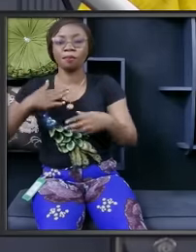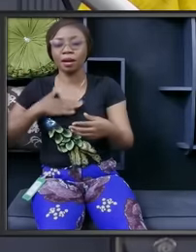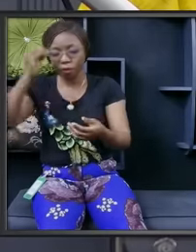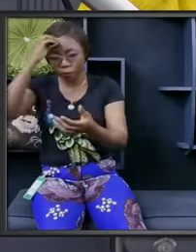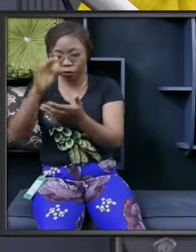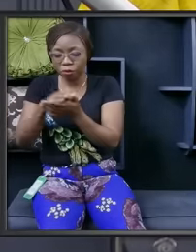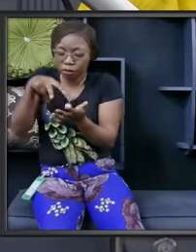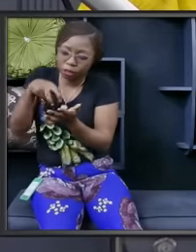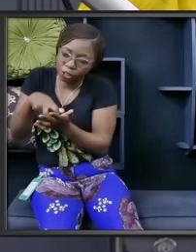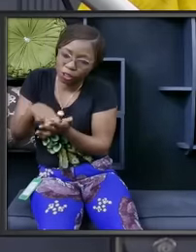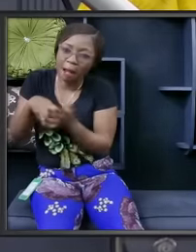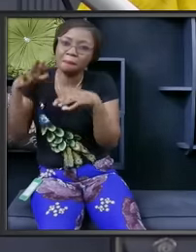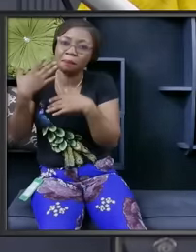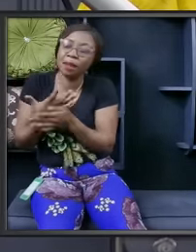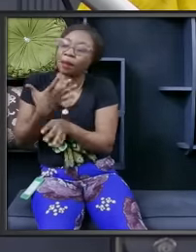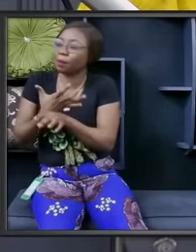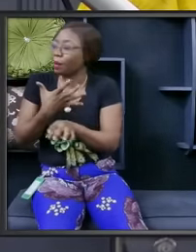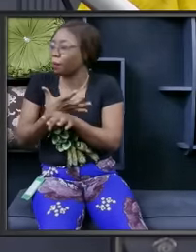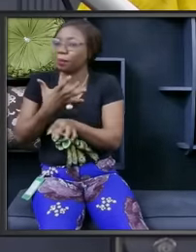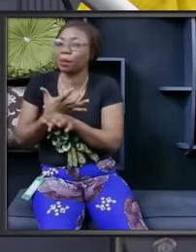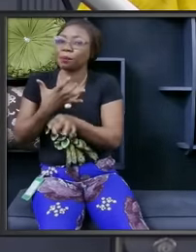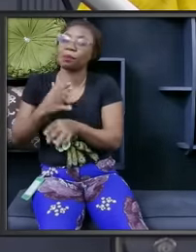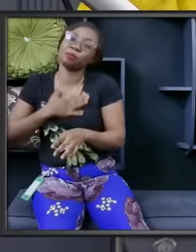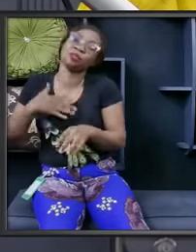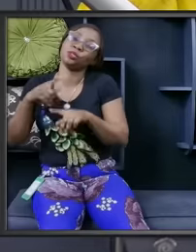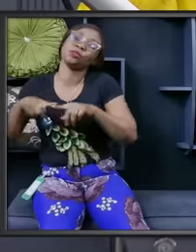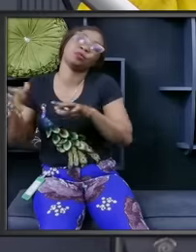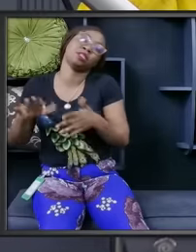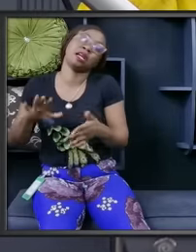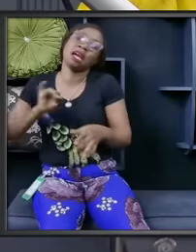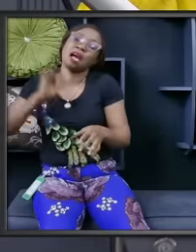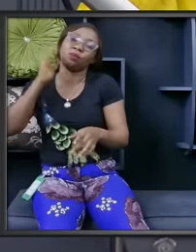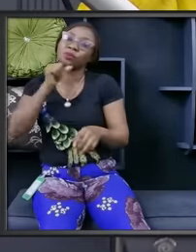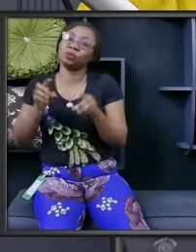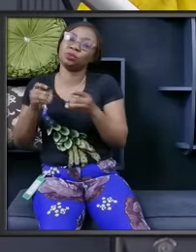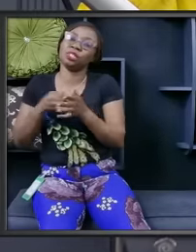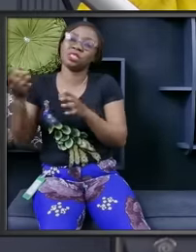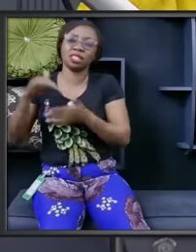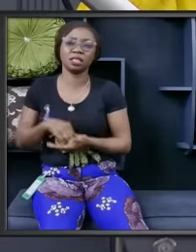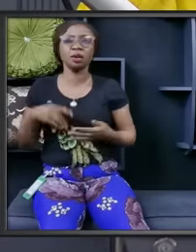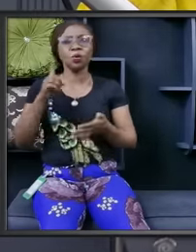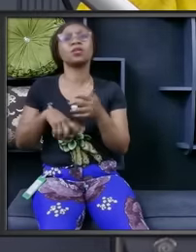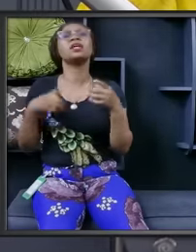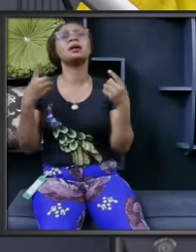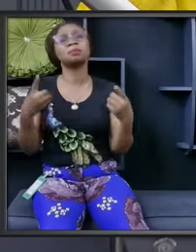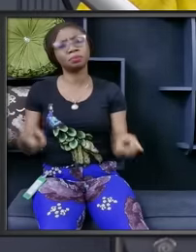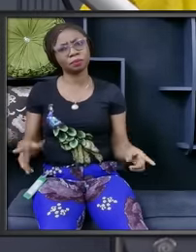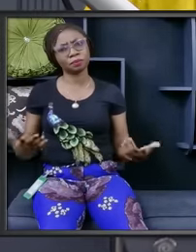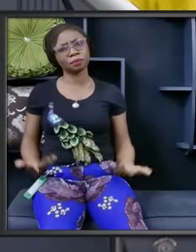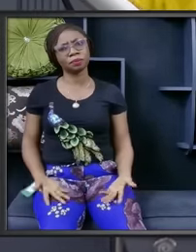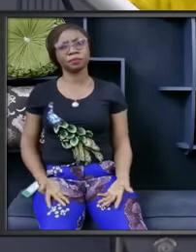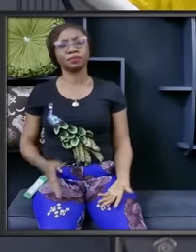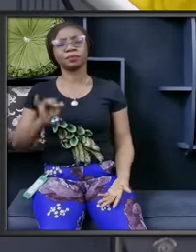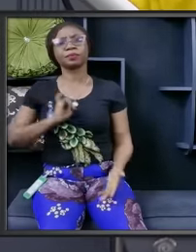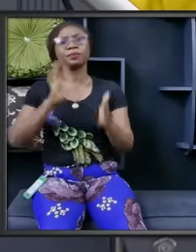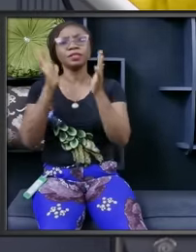beg. Say I beg. No die. I beg. Forgive me. I no go do him again. So I can't ask him. What thing I do? What thing happen? Oh, you don't even